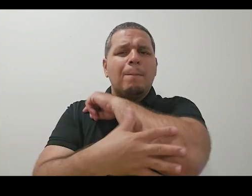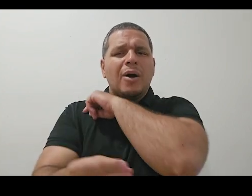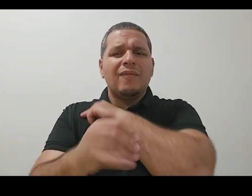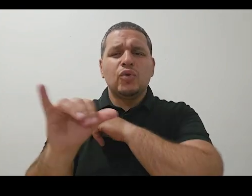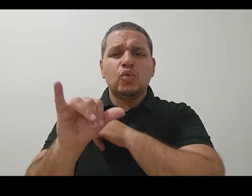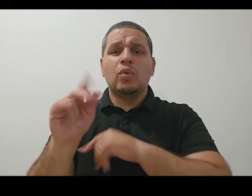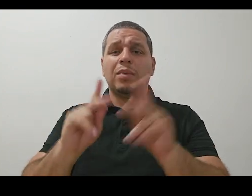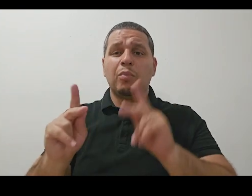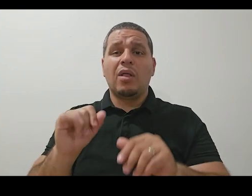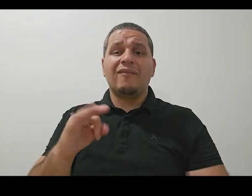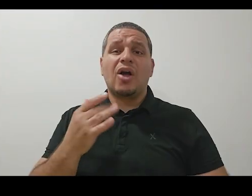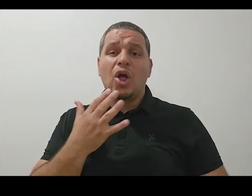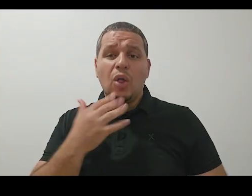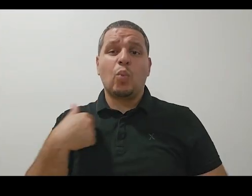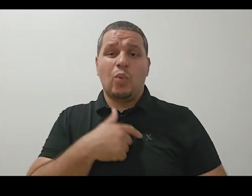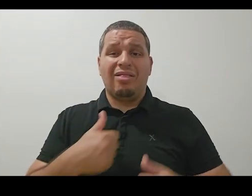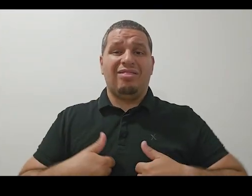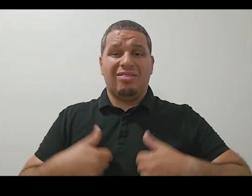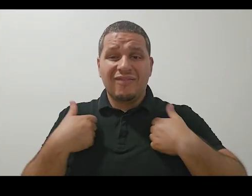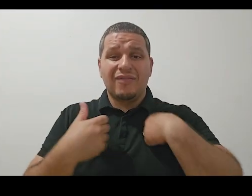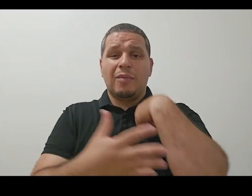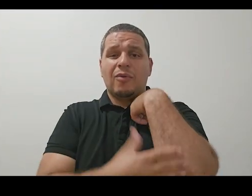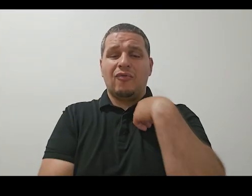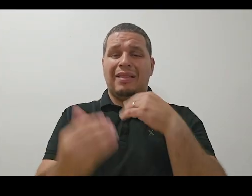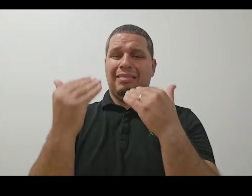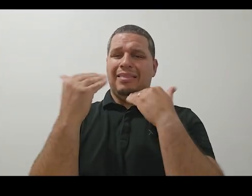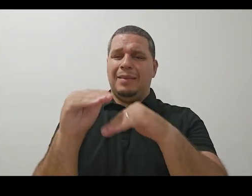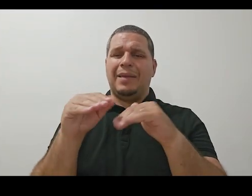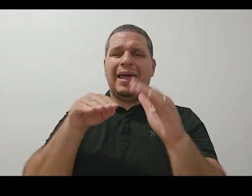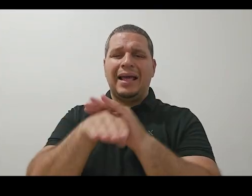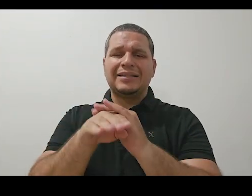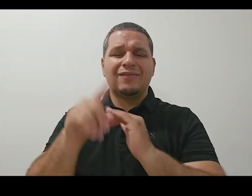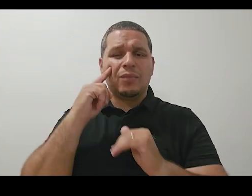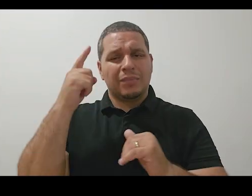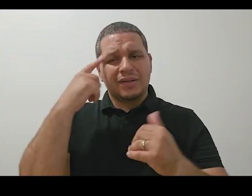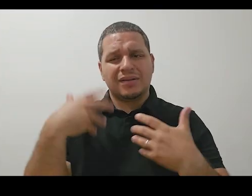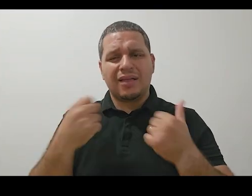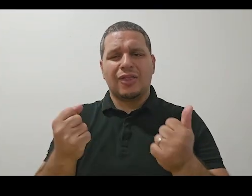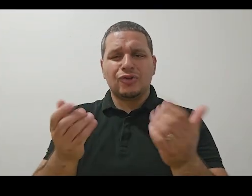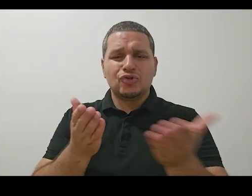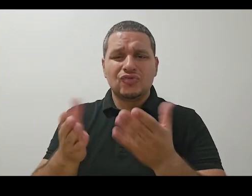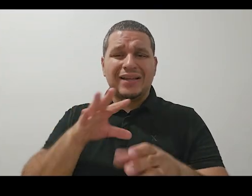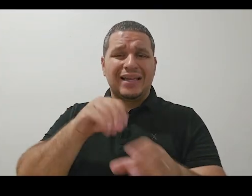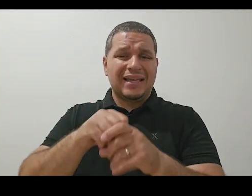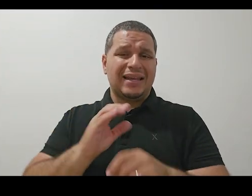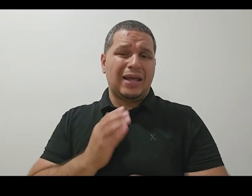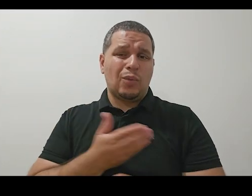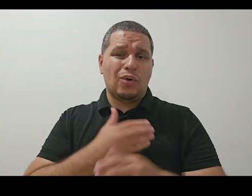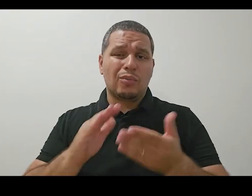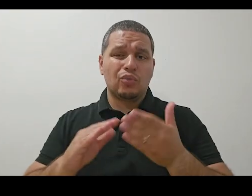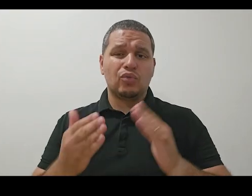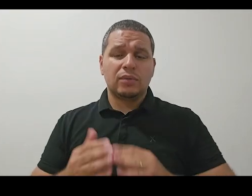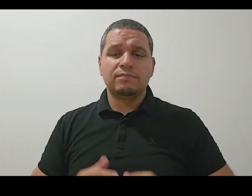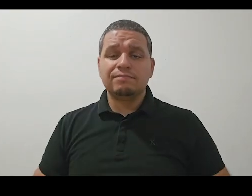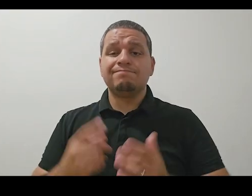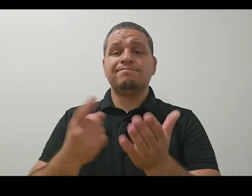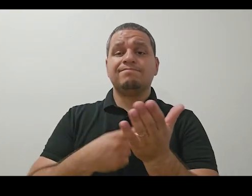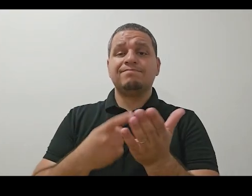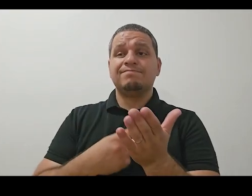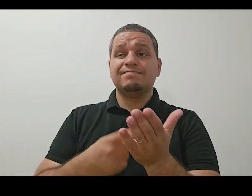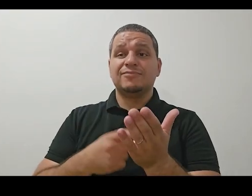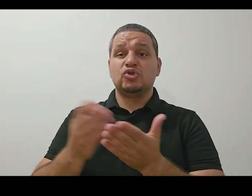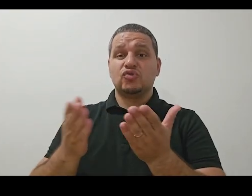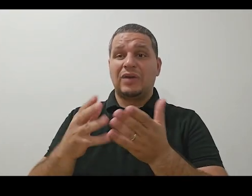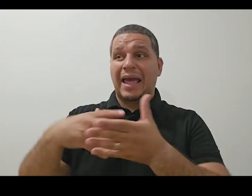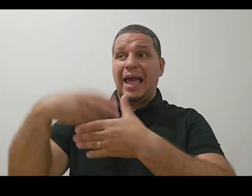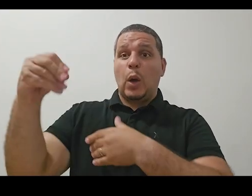color, we live in poverty, so we don't have access. We have limited access to mental health services when not in communities. Sometimes the services are outside. You